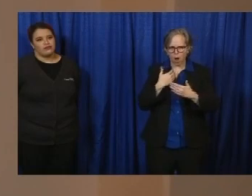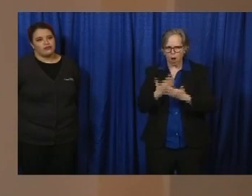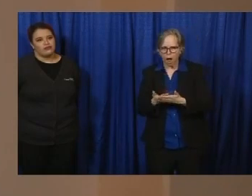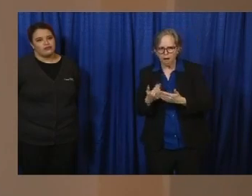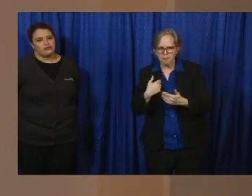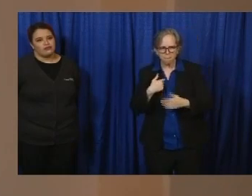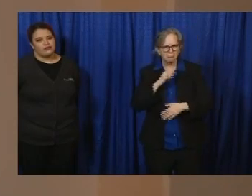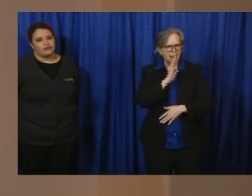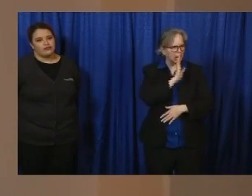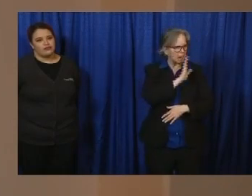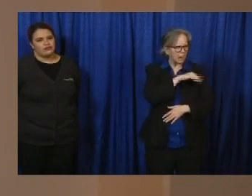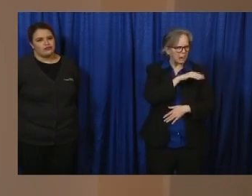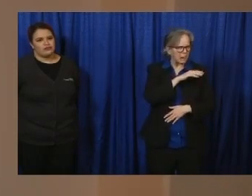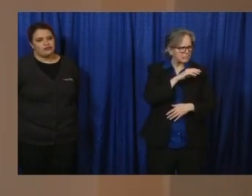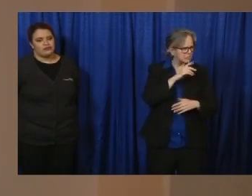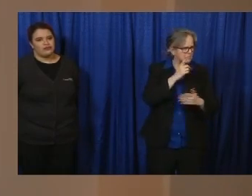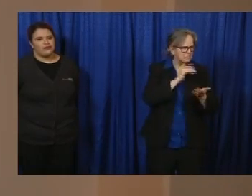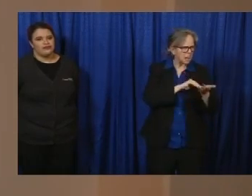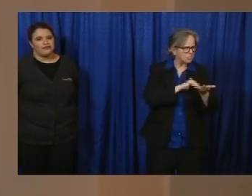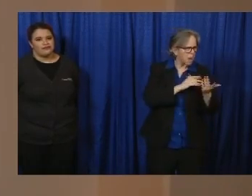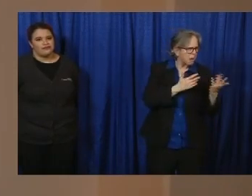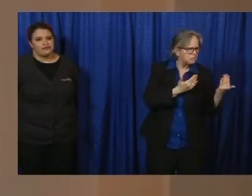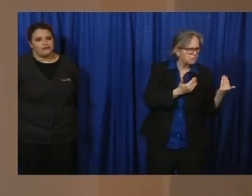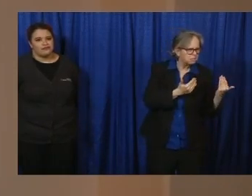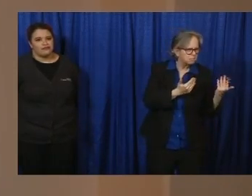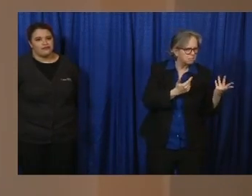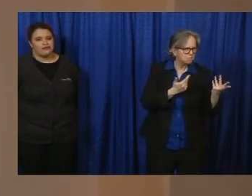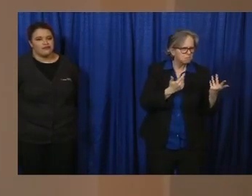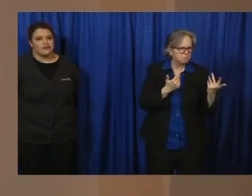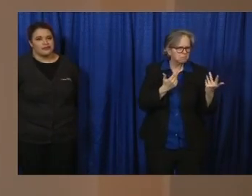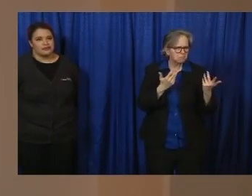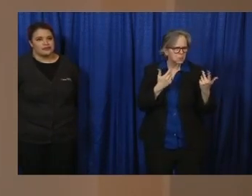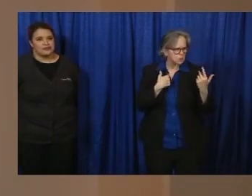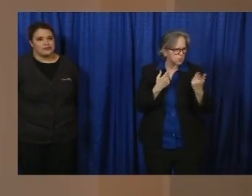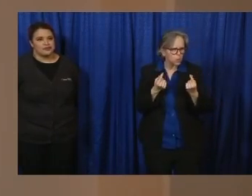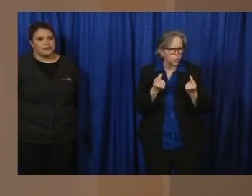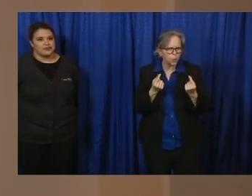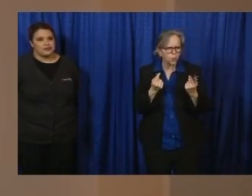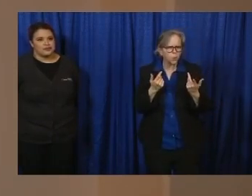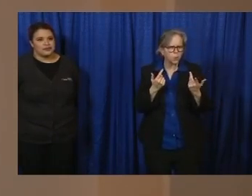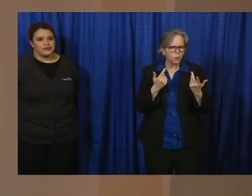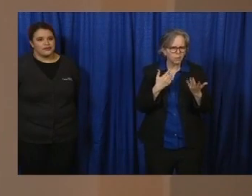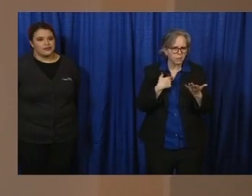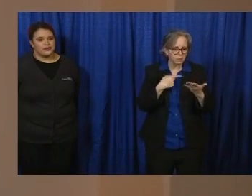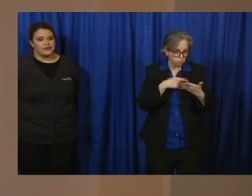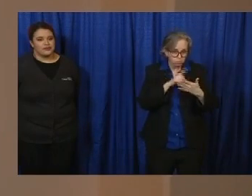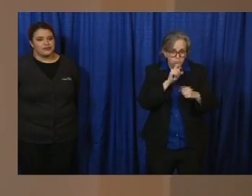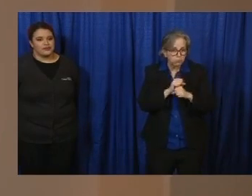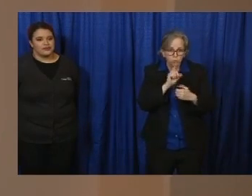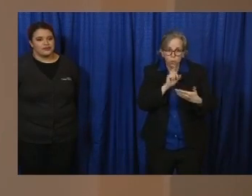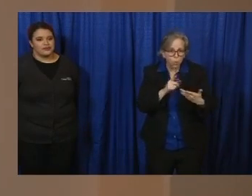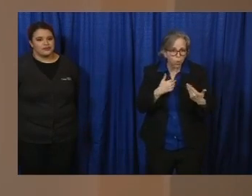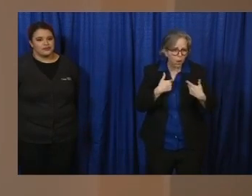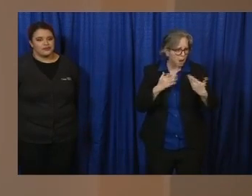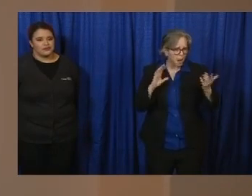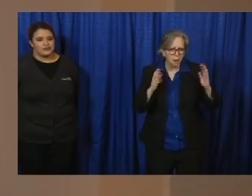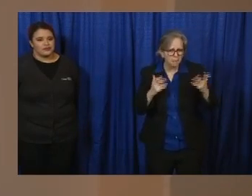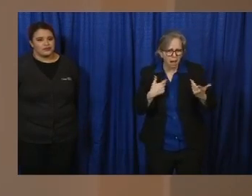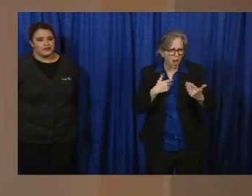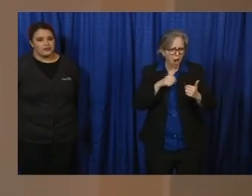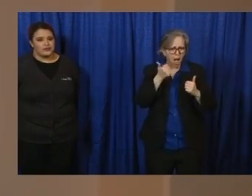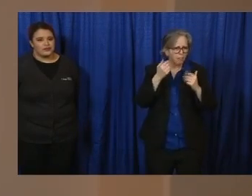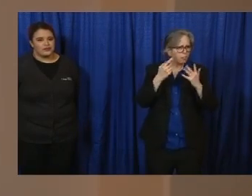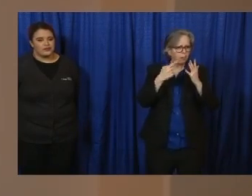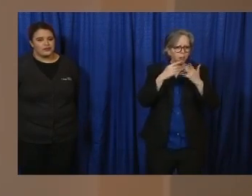as to how you can view this or look into it and talk to other modelers on the validity and the comparison of these, is